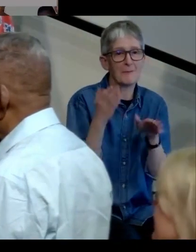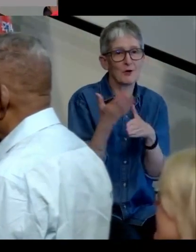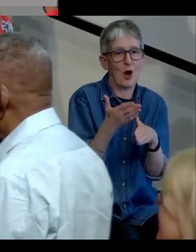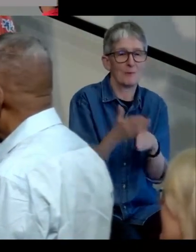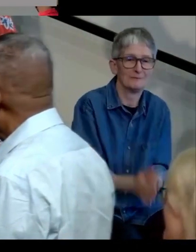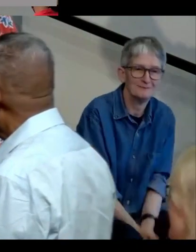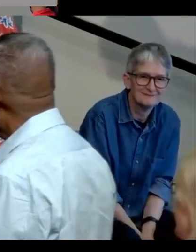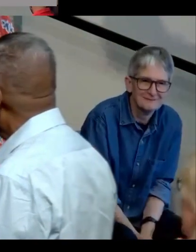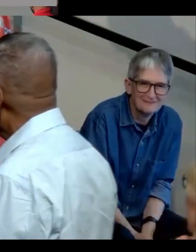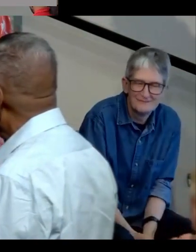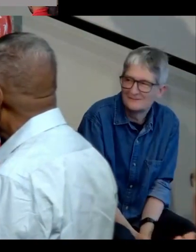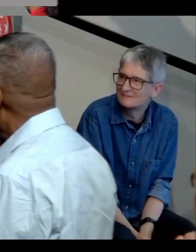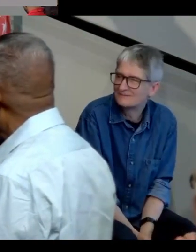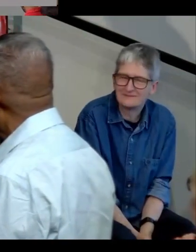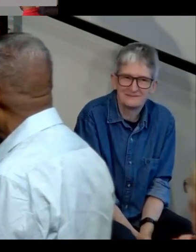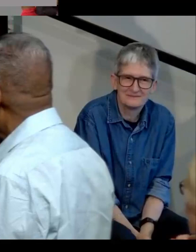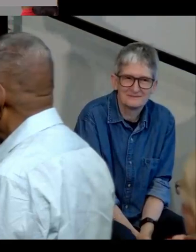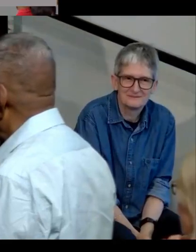We live for you,